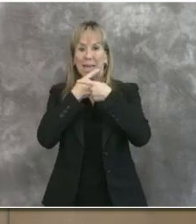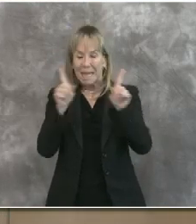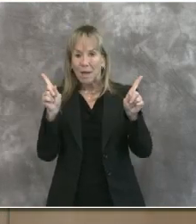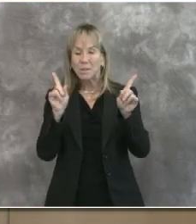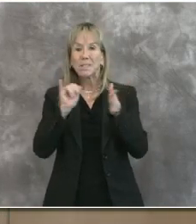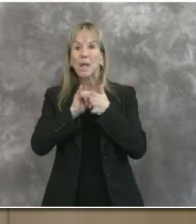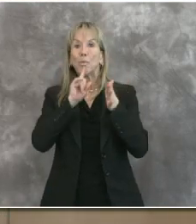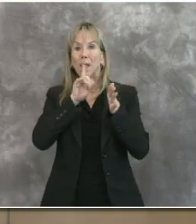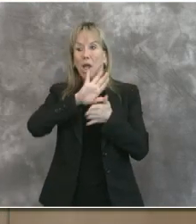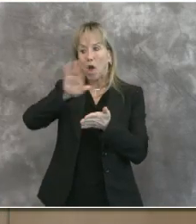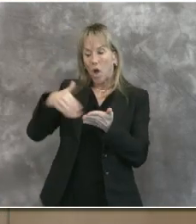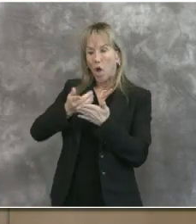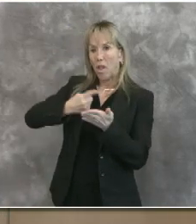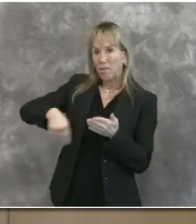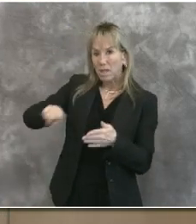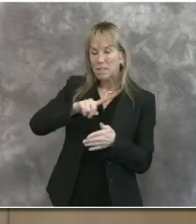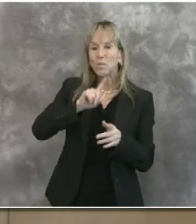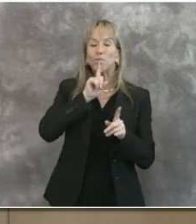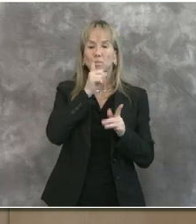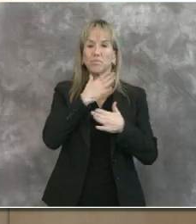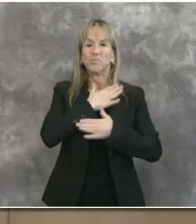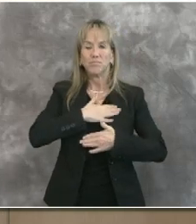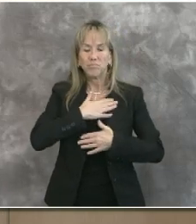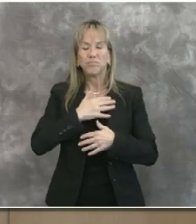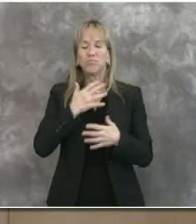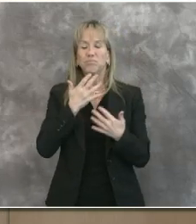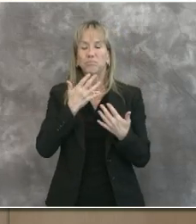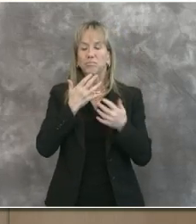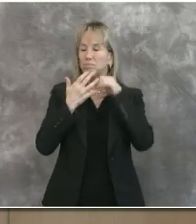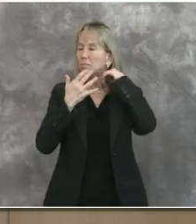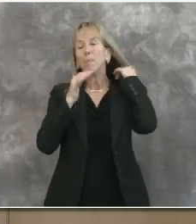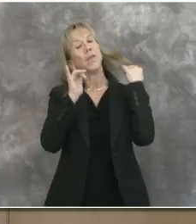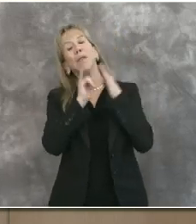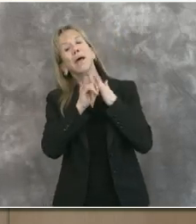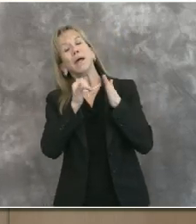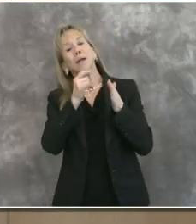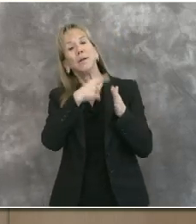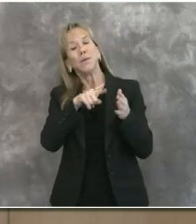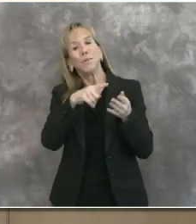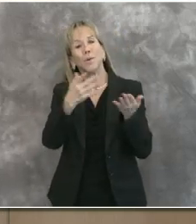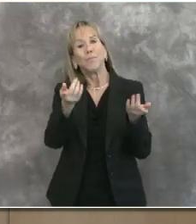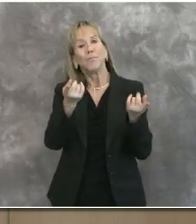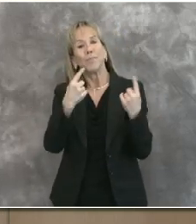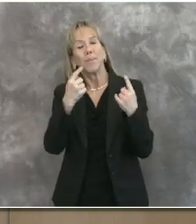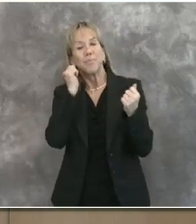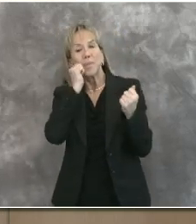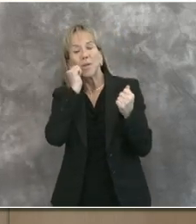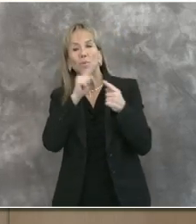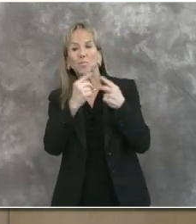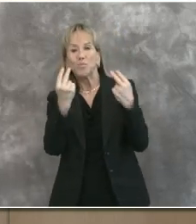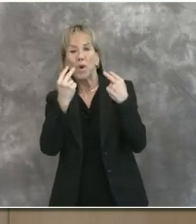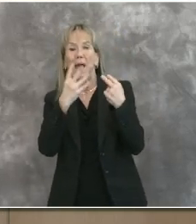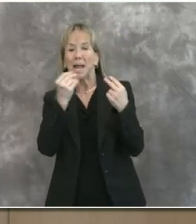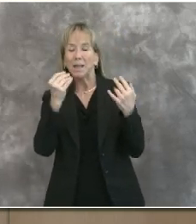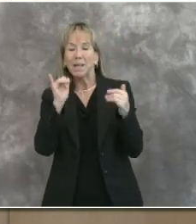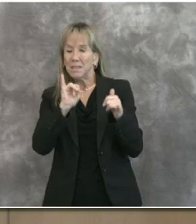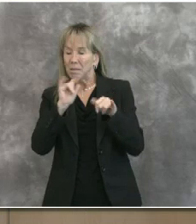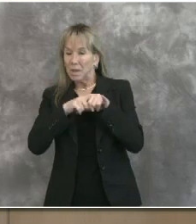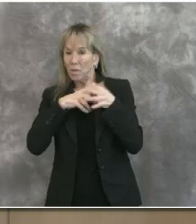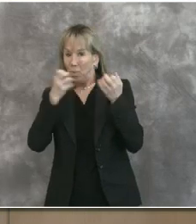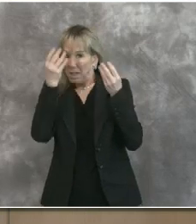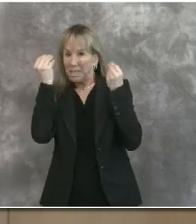all of the deaths that we've talked about and the impacts on those family members. I do want to have as a reminder that all